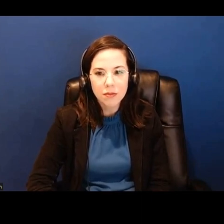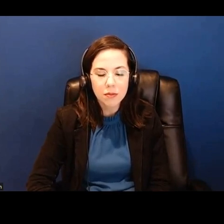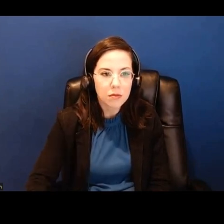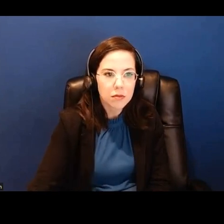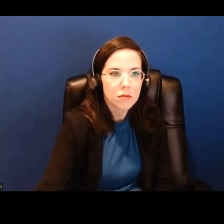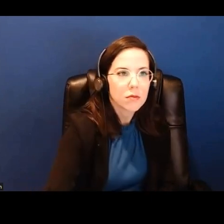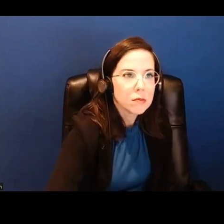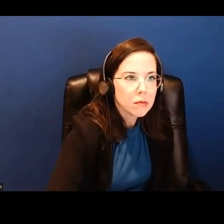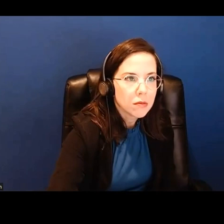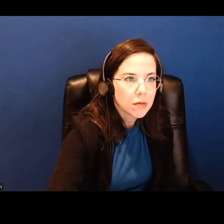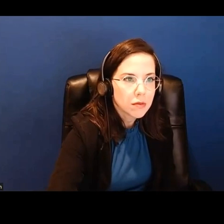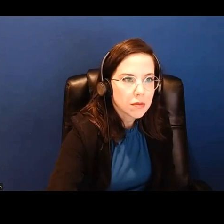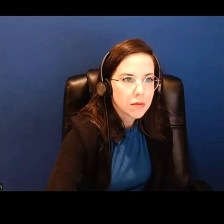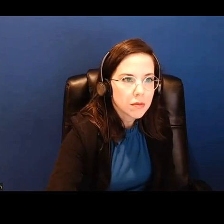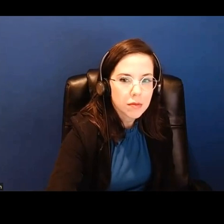then,